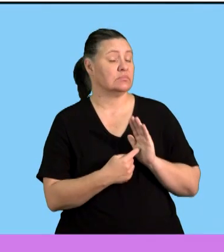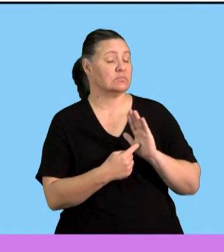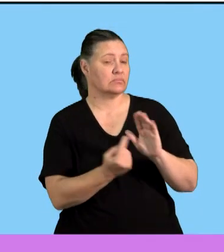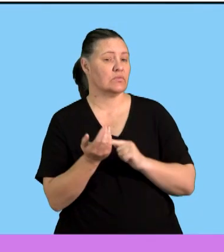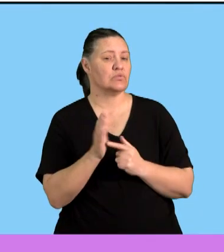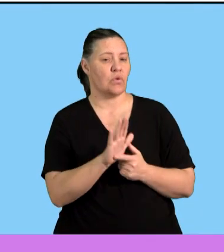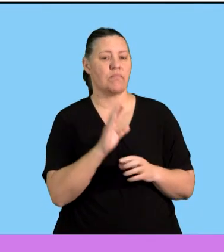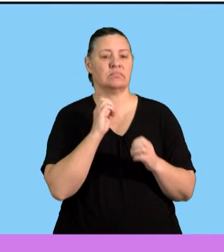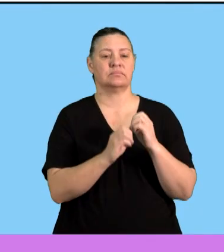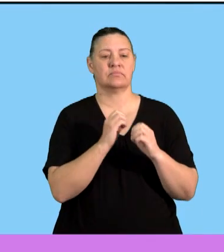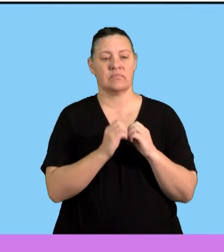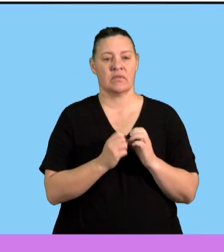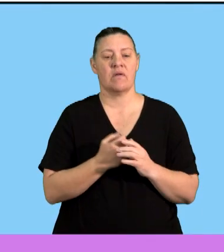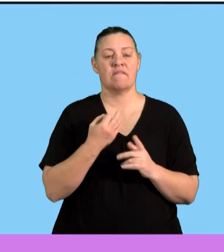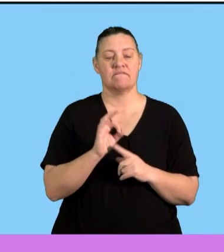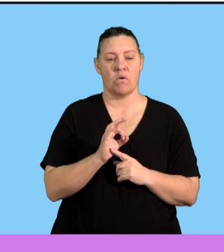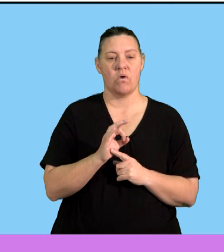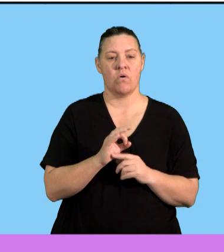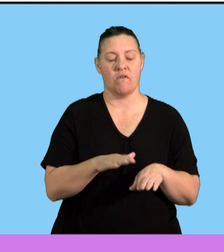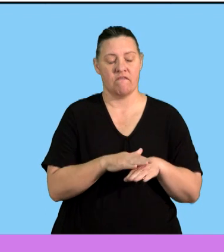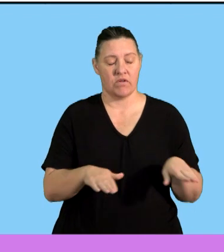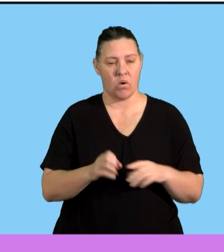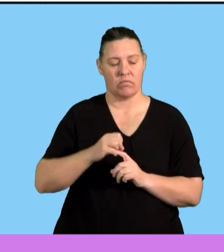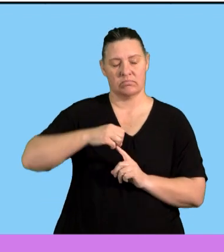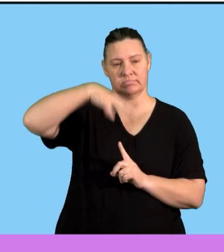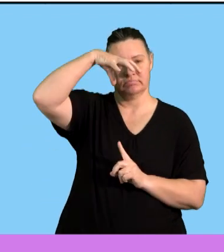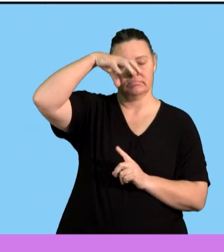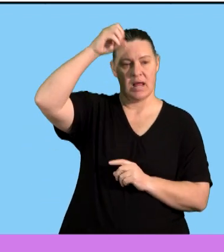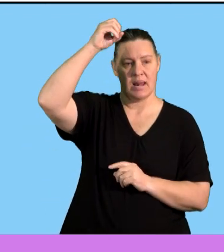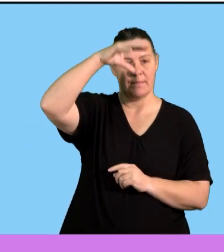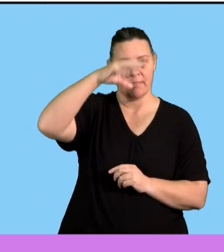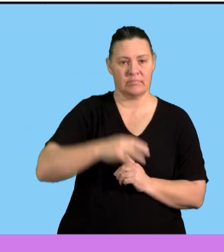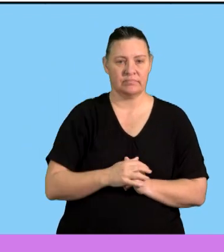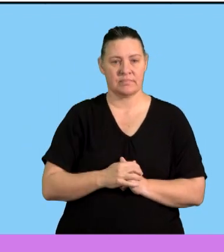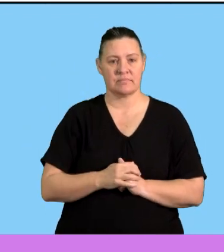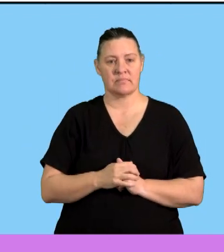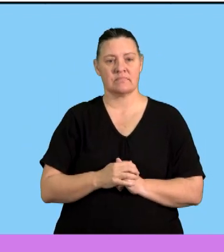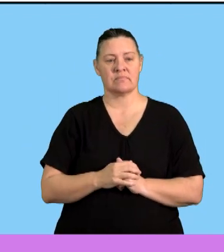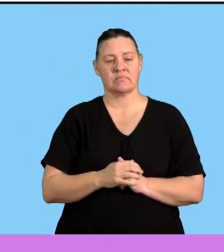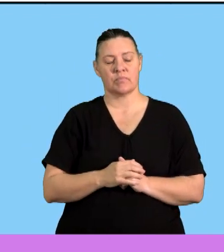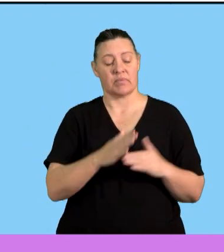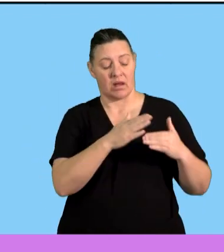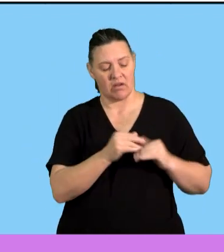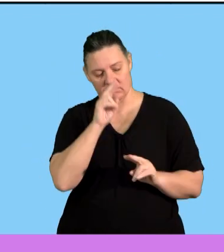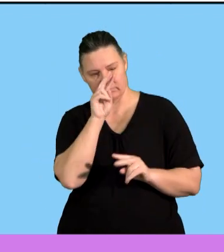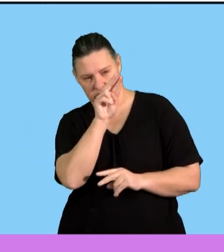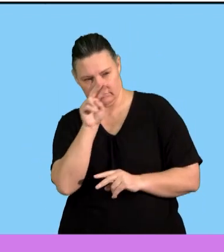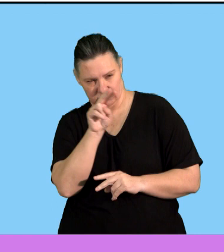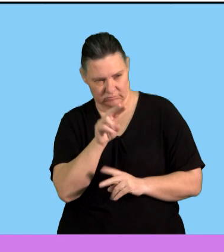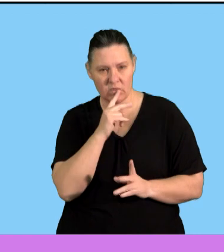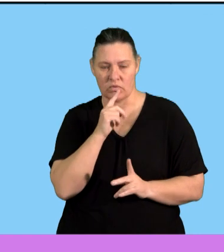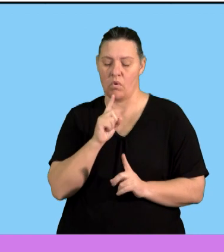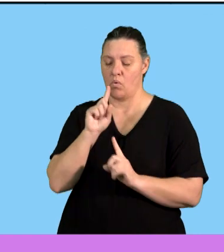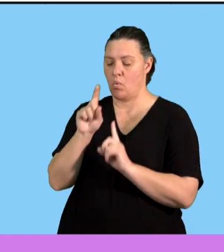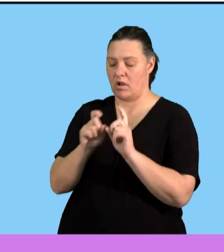diagram shows the assembly diagrams for a floor lamp. Right? Carefully study it to answer the